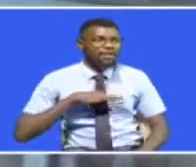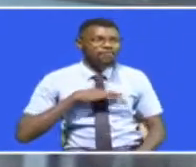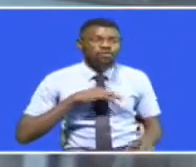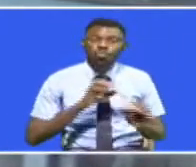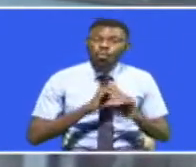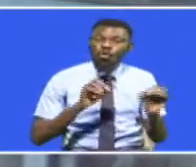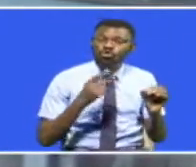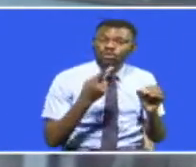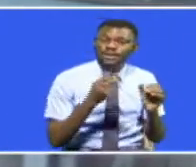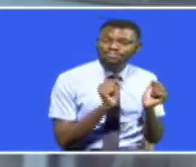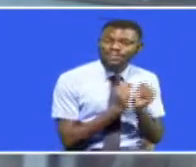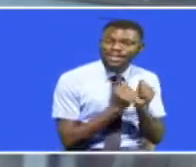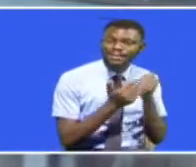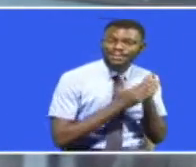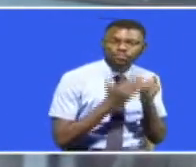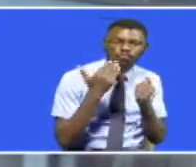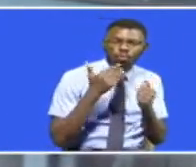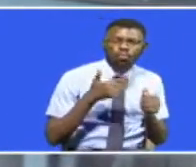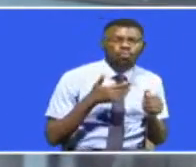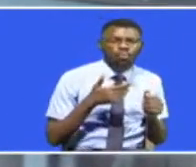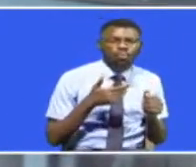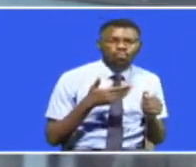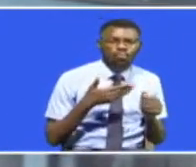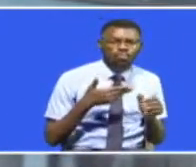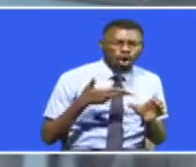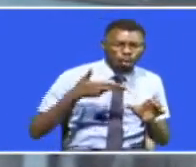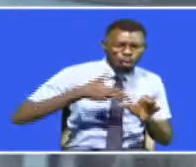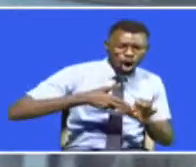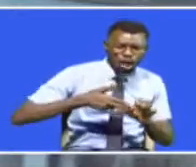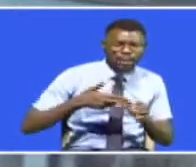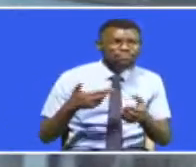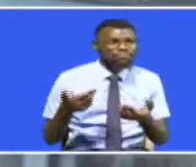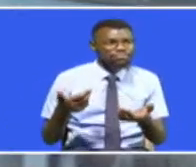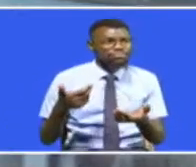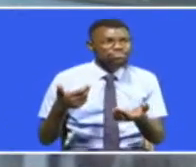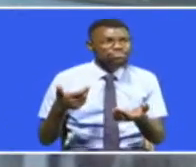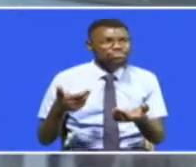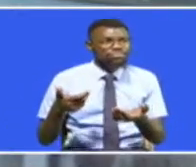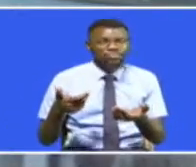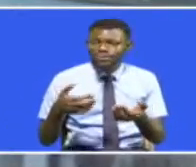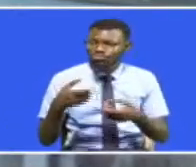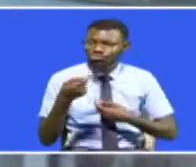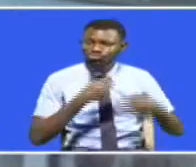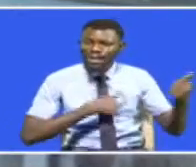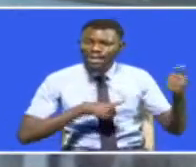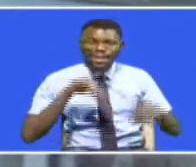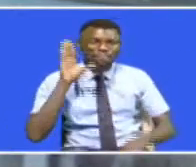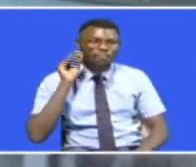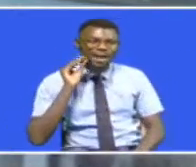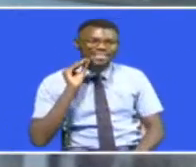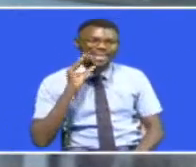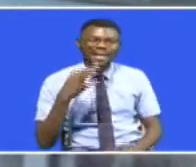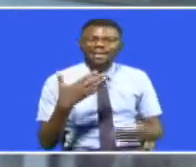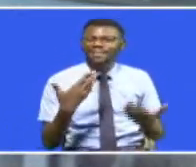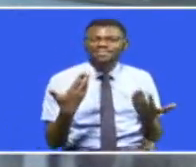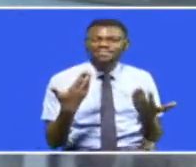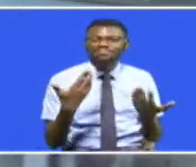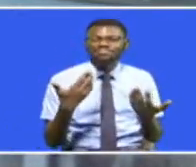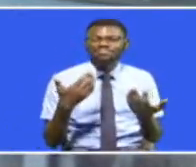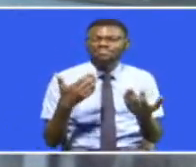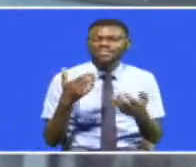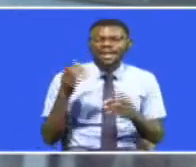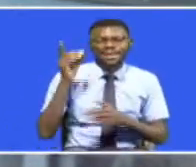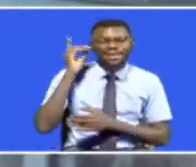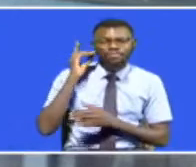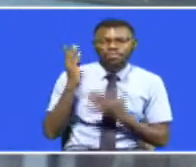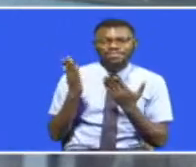2019 crude oil that was extracted and transported to Mombasa and sold. KTN's Daniel Kariuki is in Turkana County